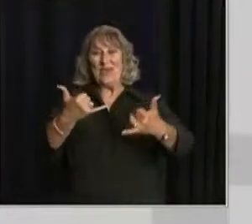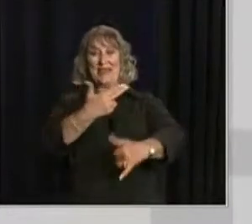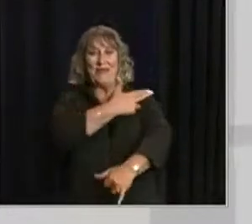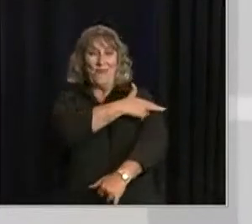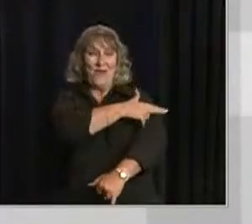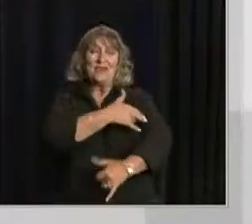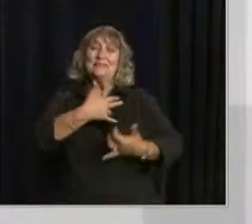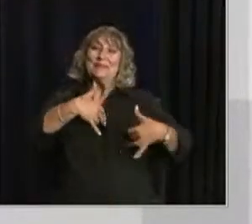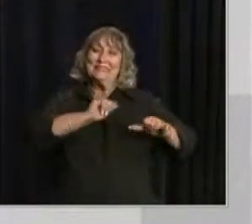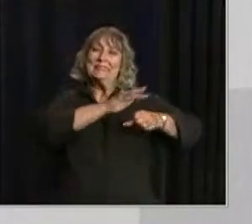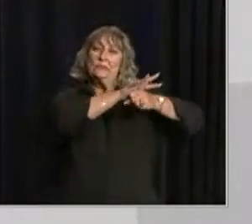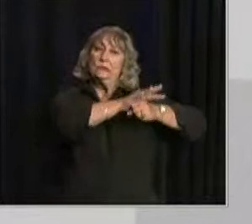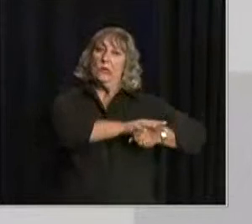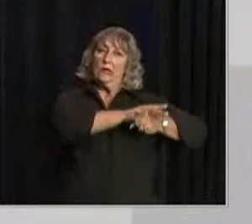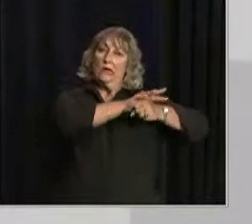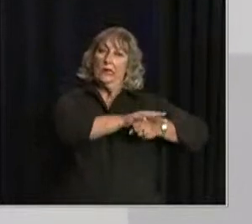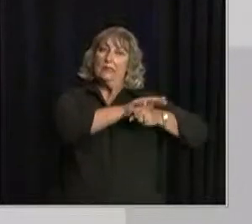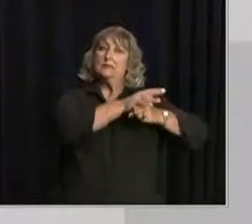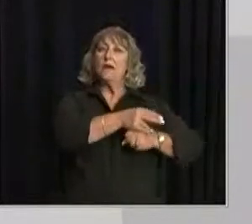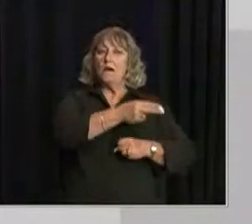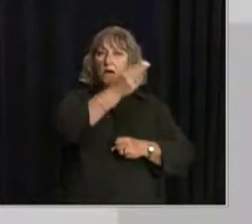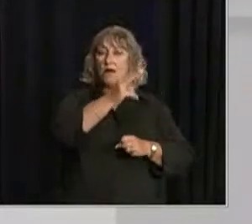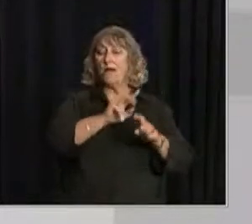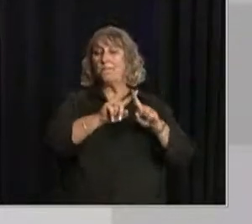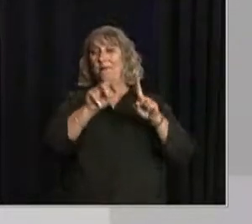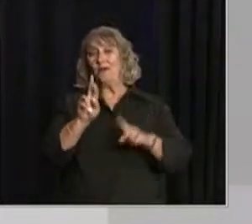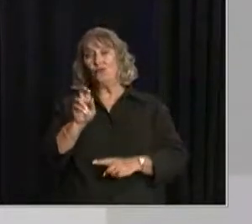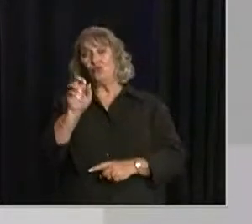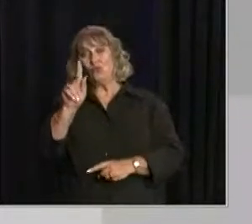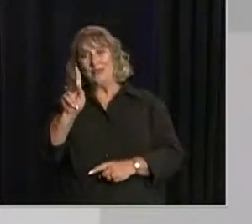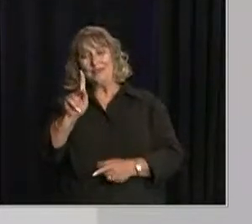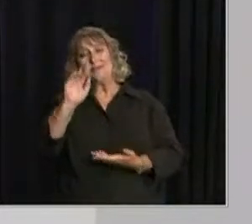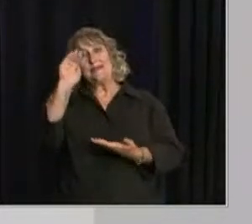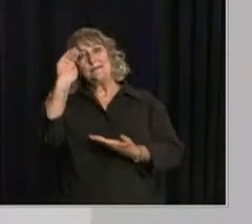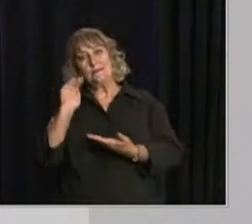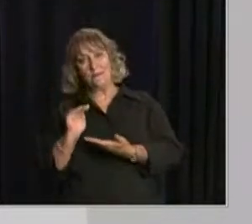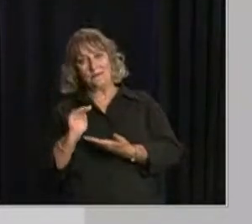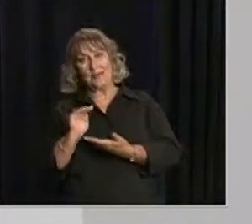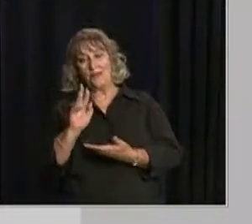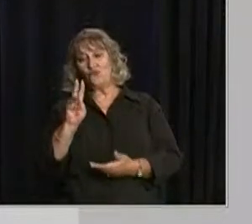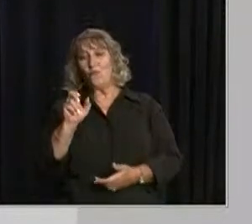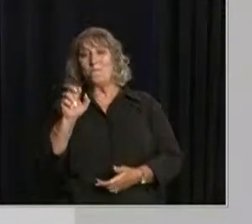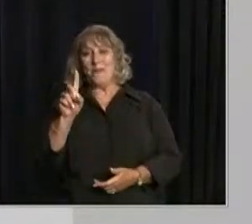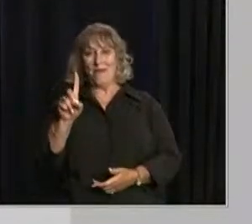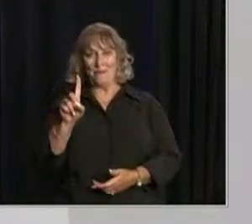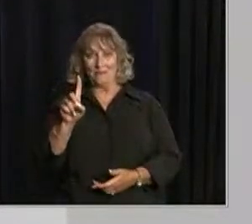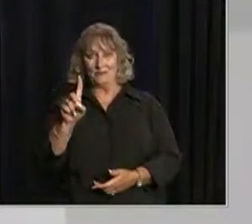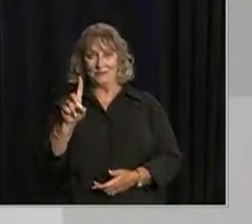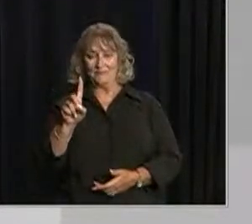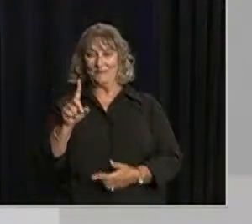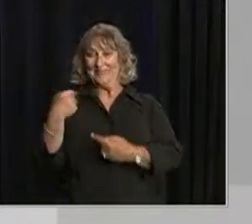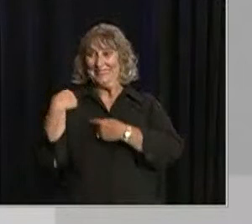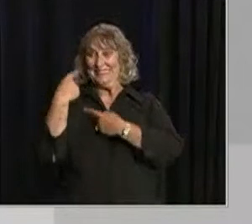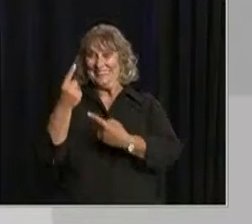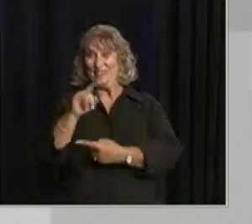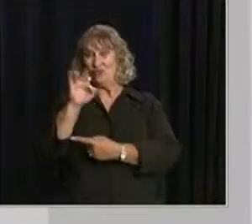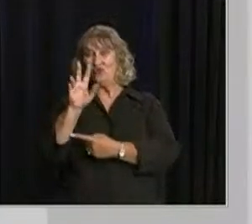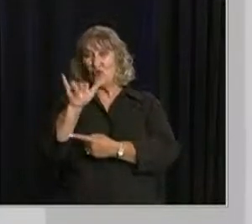stress score. The overall risk level, however, has decreased to mild for the first time since the week of July